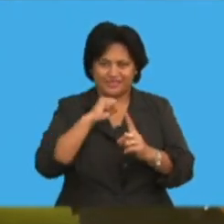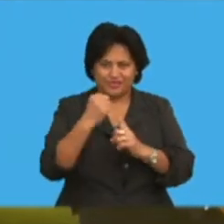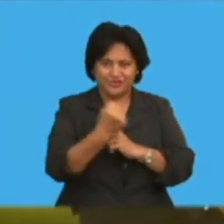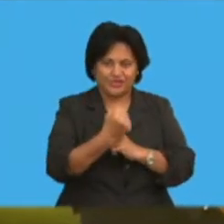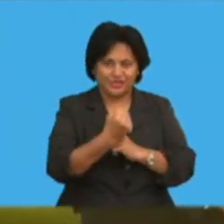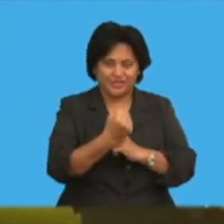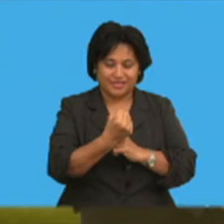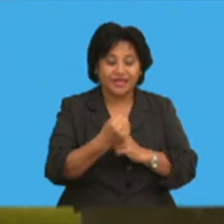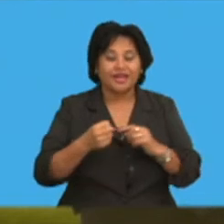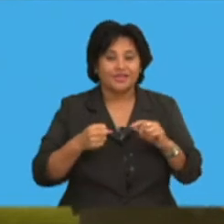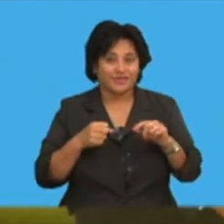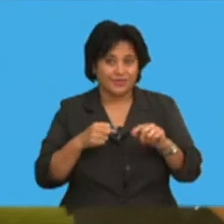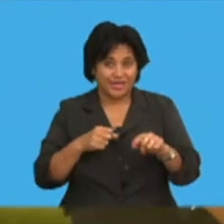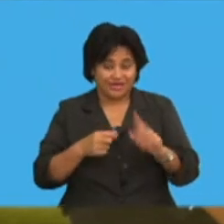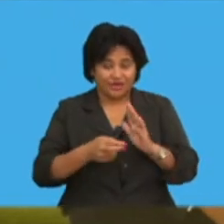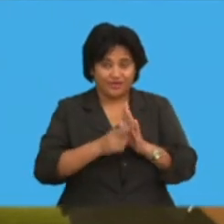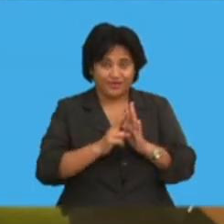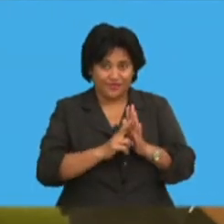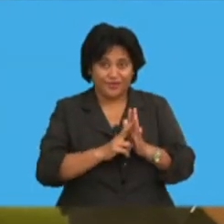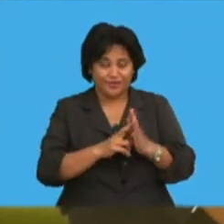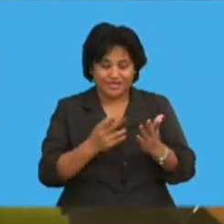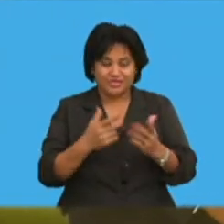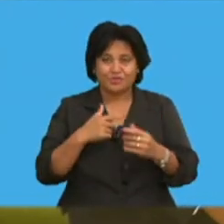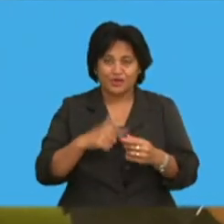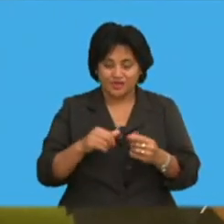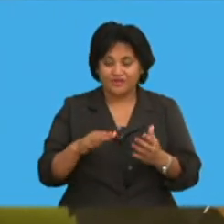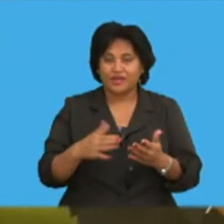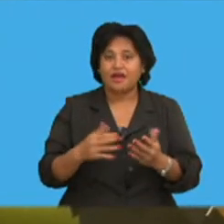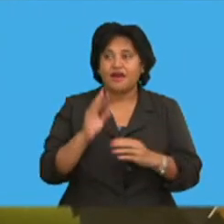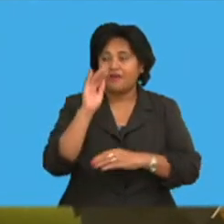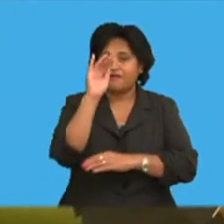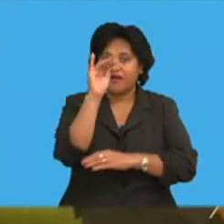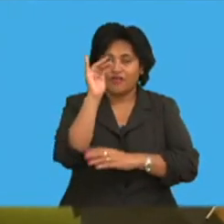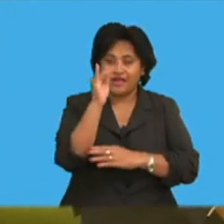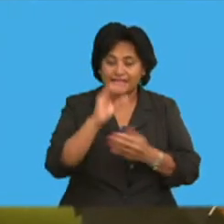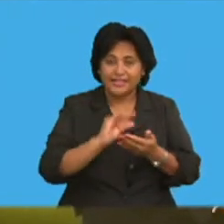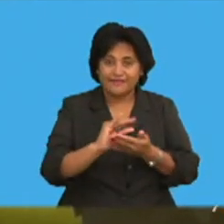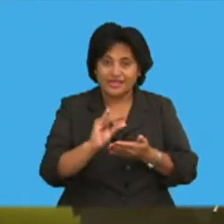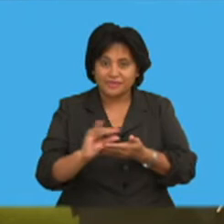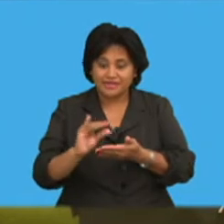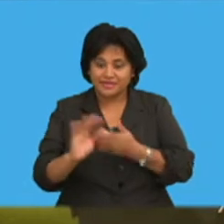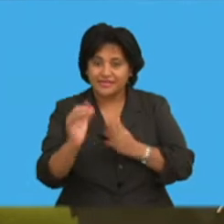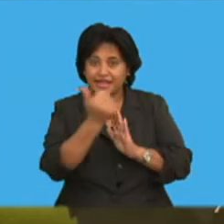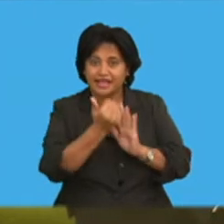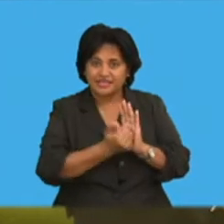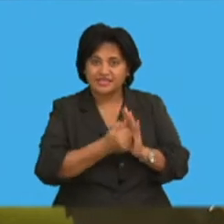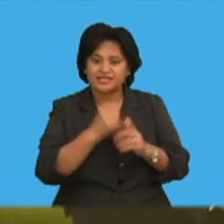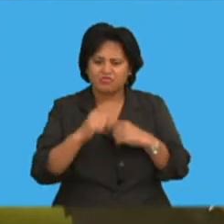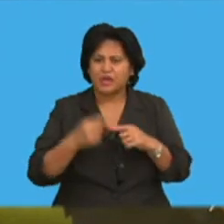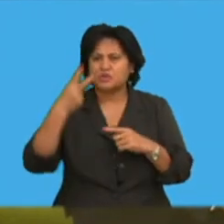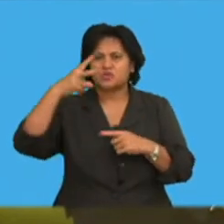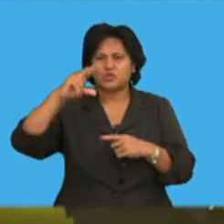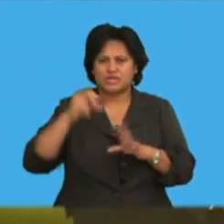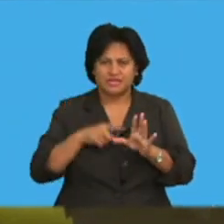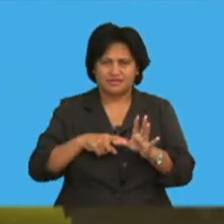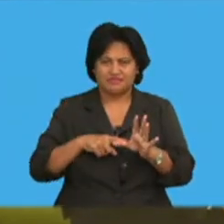is due to the fact that the current Foreign Investment Act is almost 2 decades old, Madam Speaker,